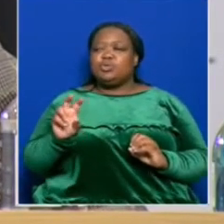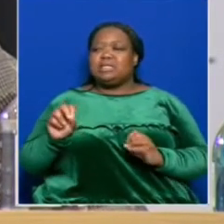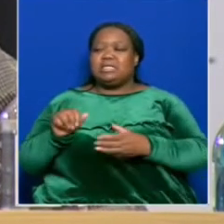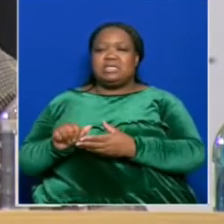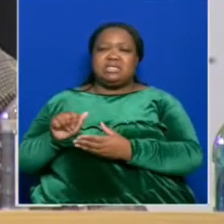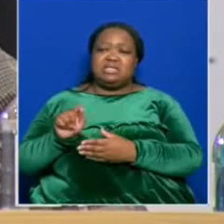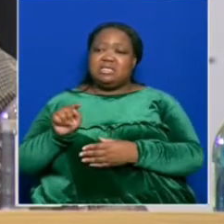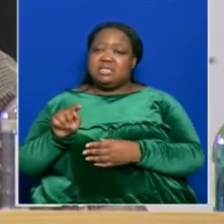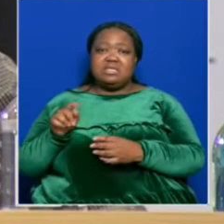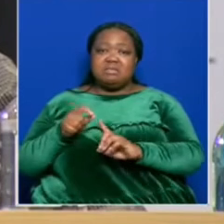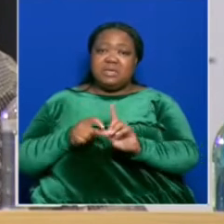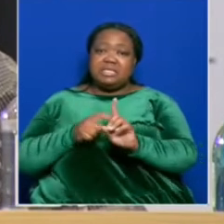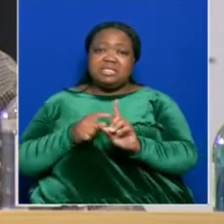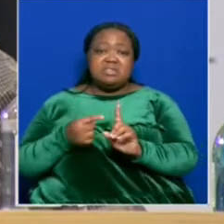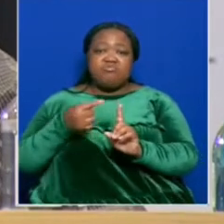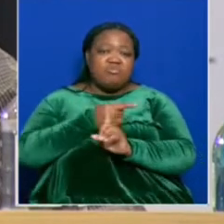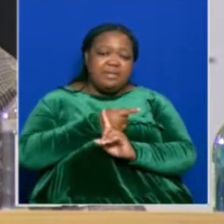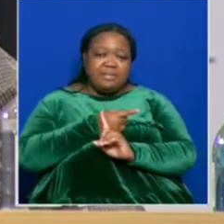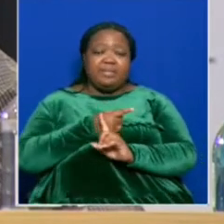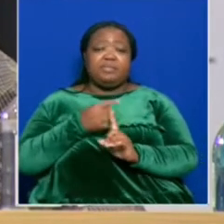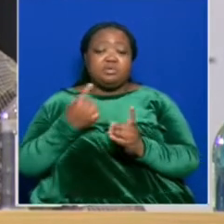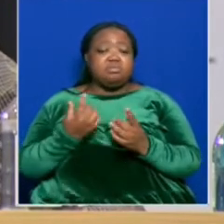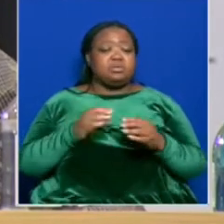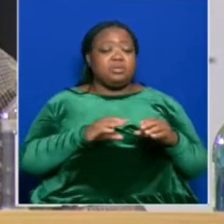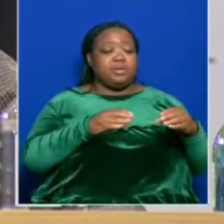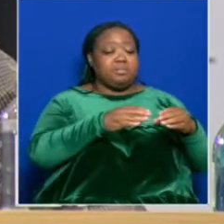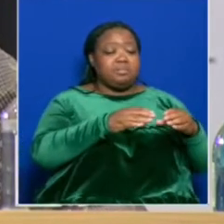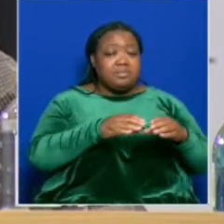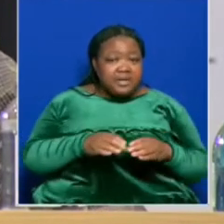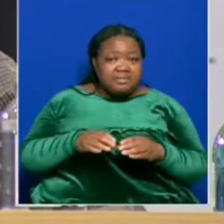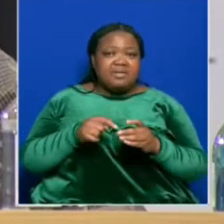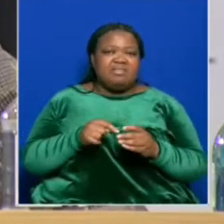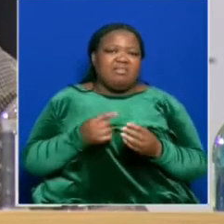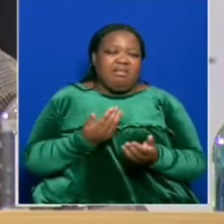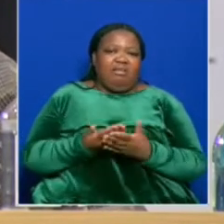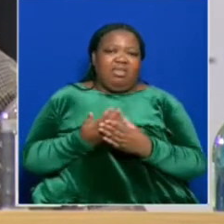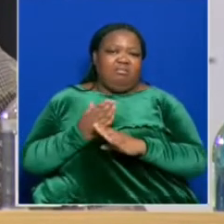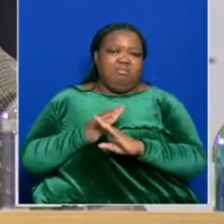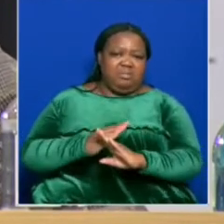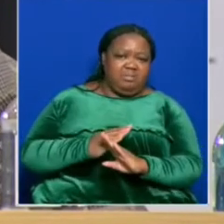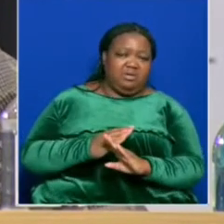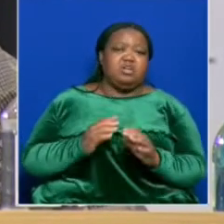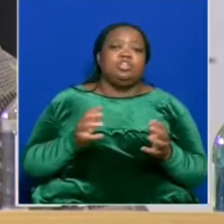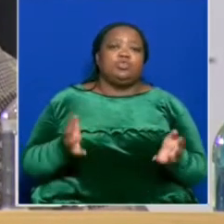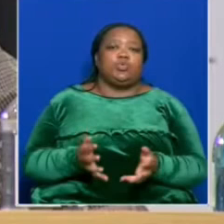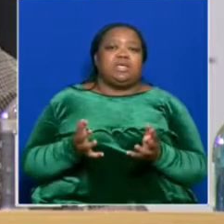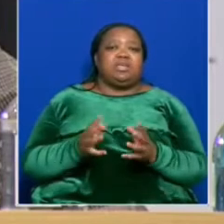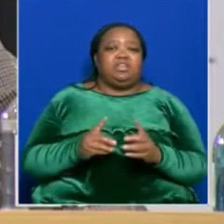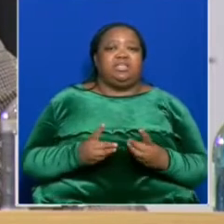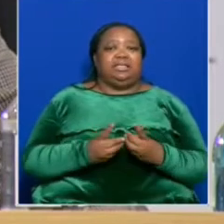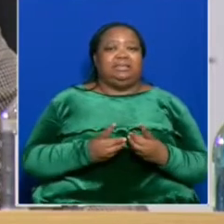And had this exercise been brought on board, it could have been easily avoided at that time. So we're always encouraging all departments to ensure proper